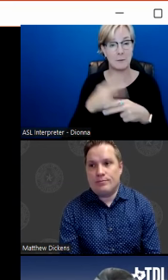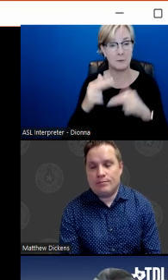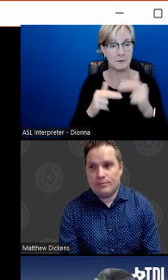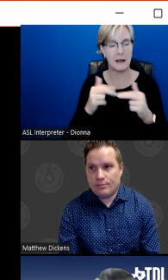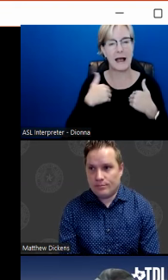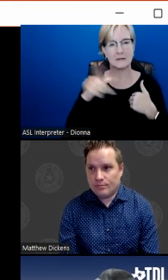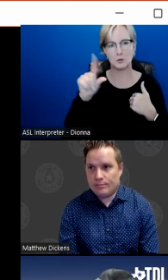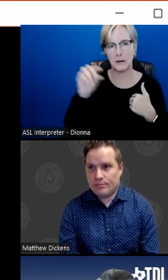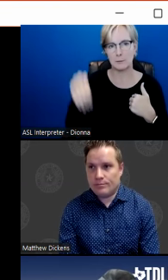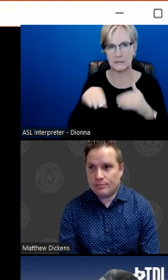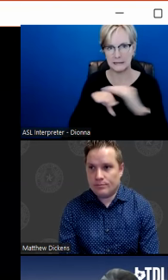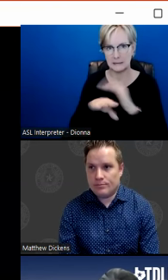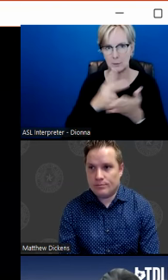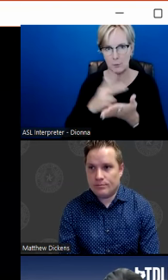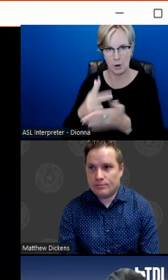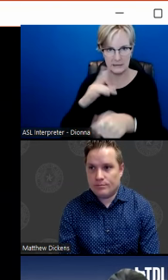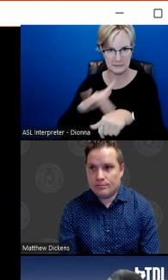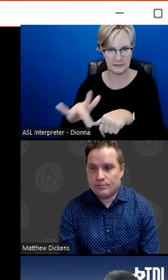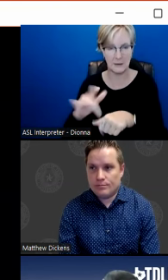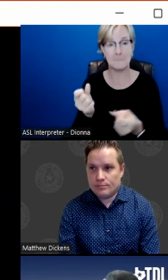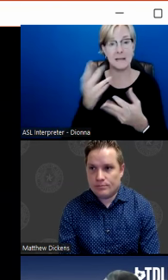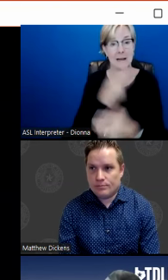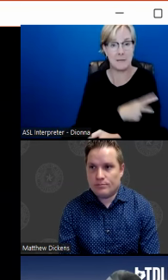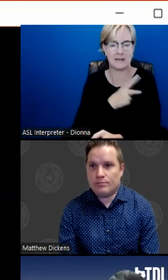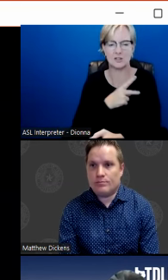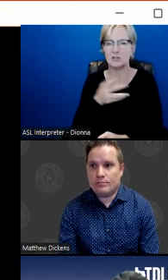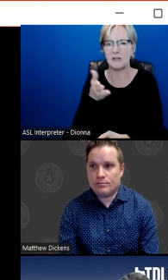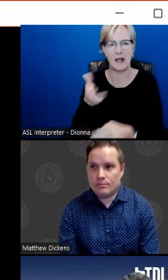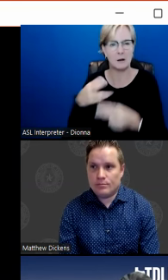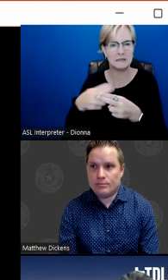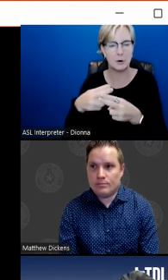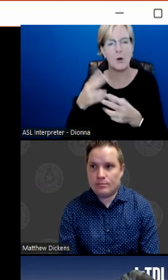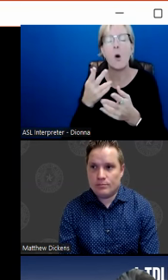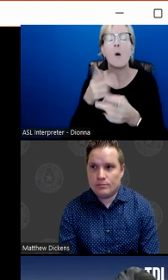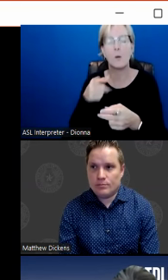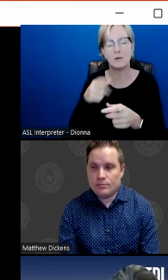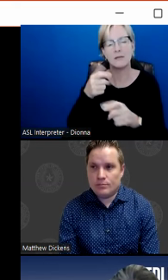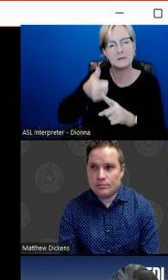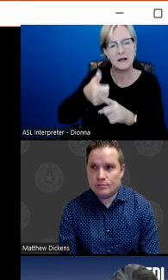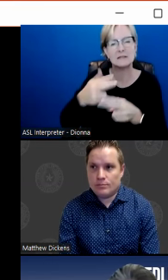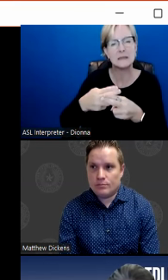20% accessible parking spaces because many of the patients are temporary or permanently disabled.